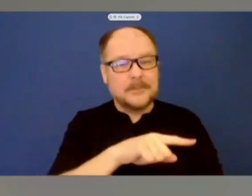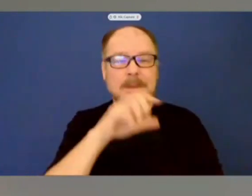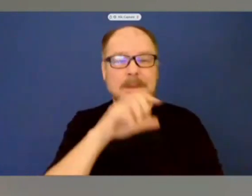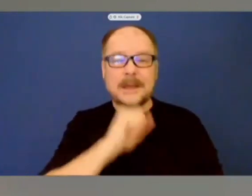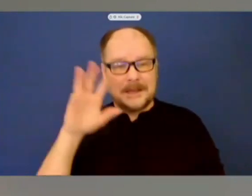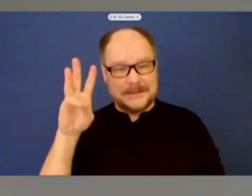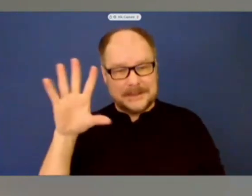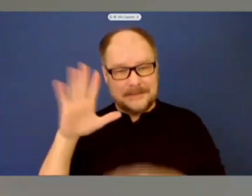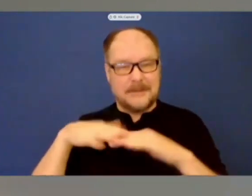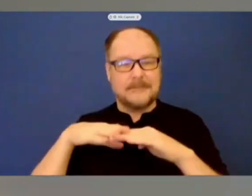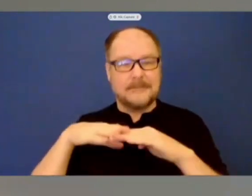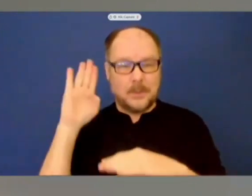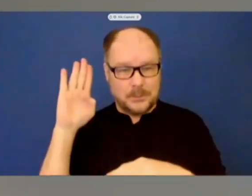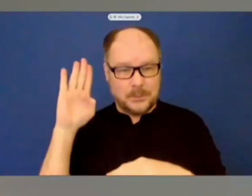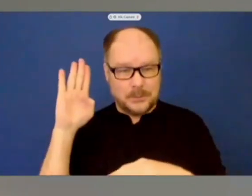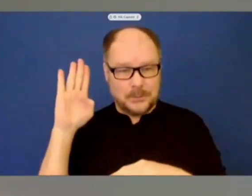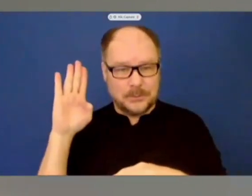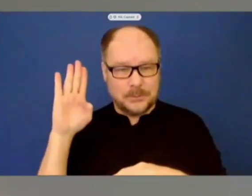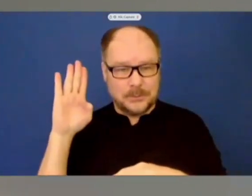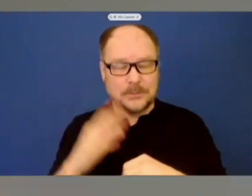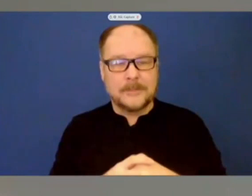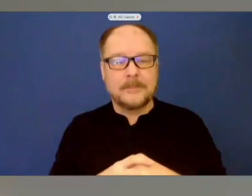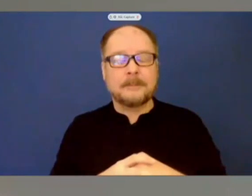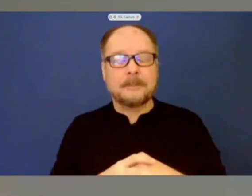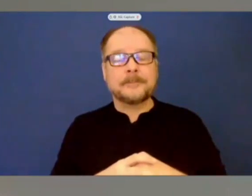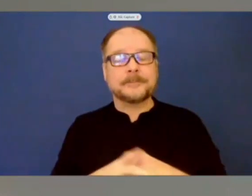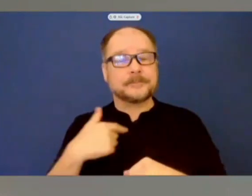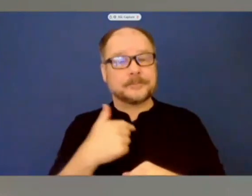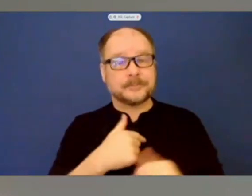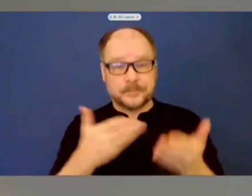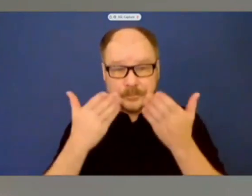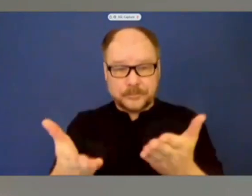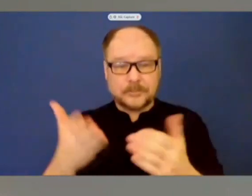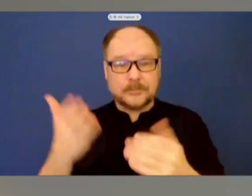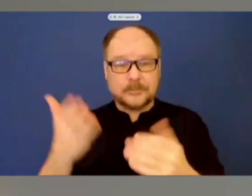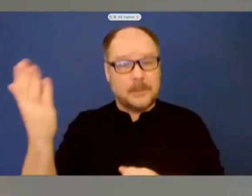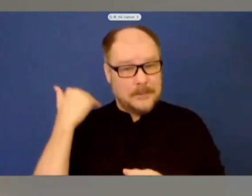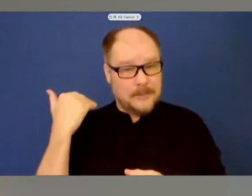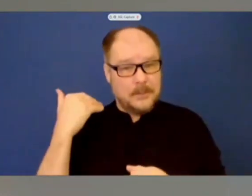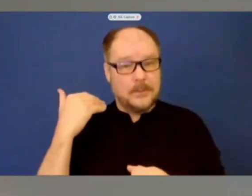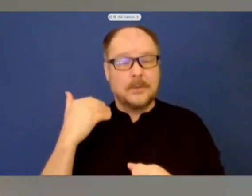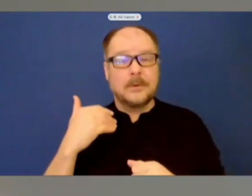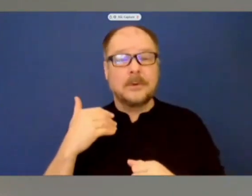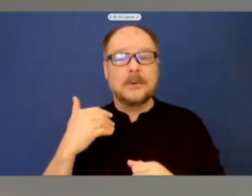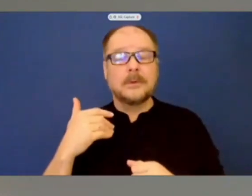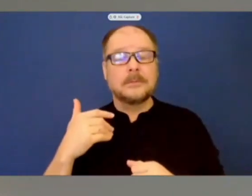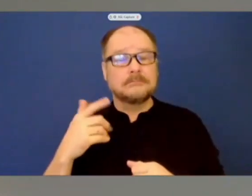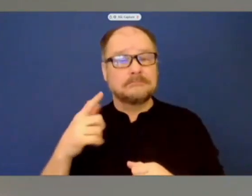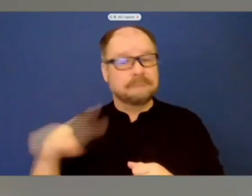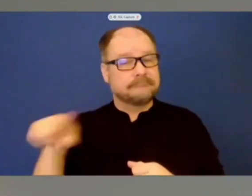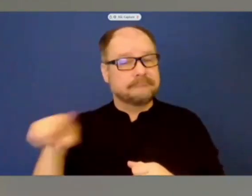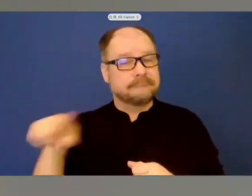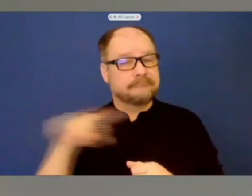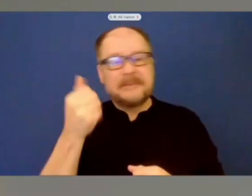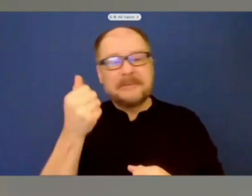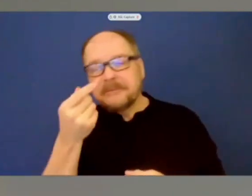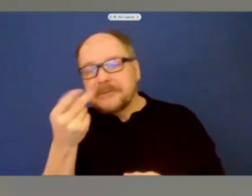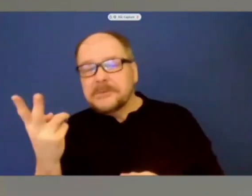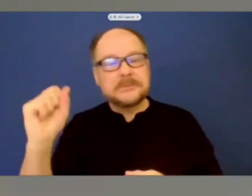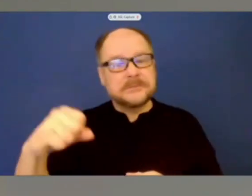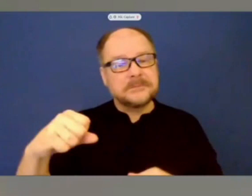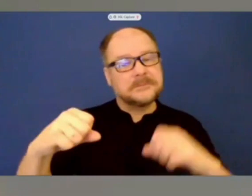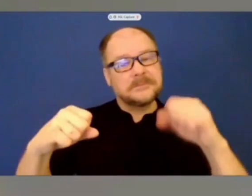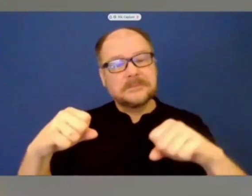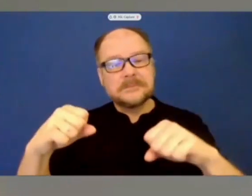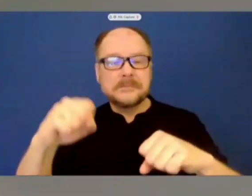older. We have offered that before, have not had many takers, but I understand that there may be a